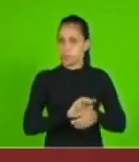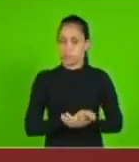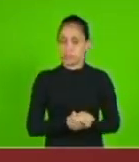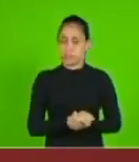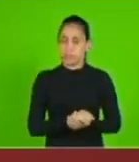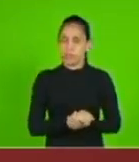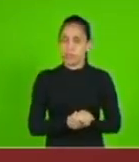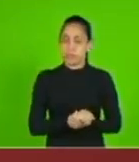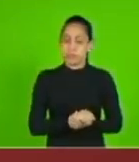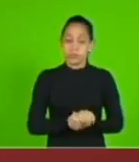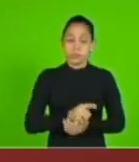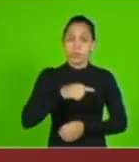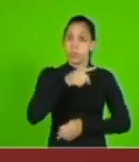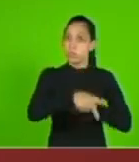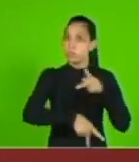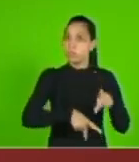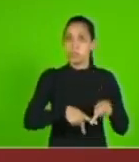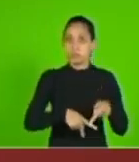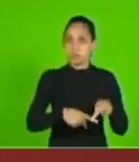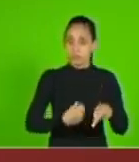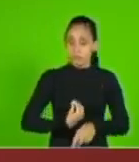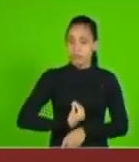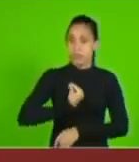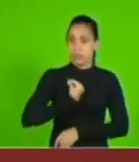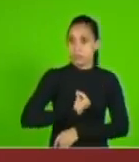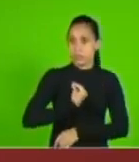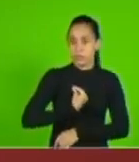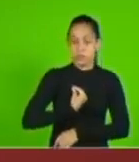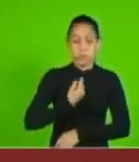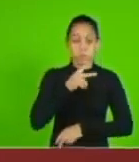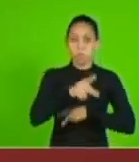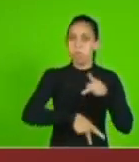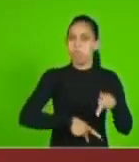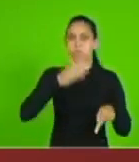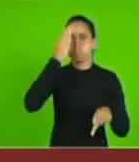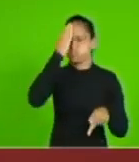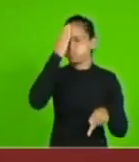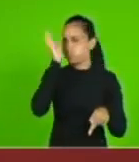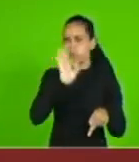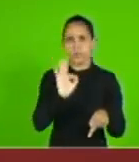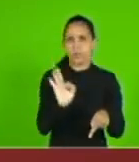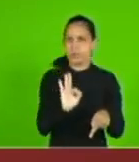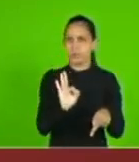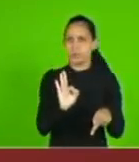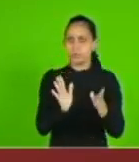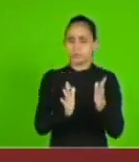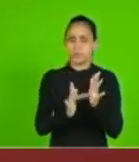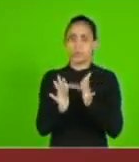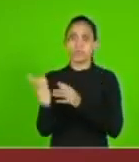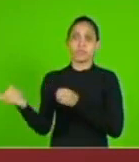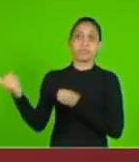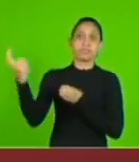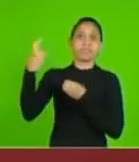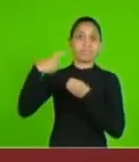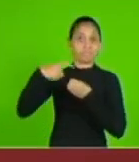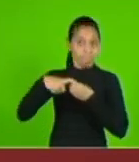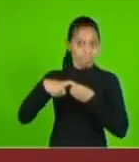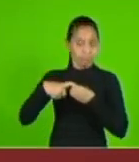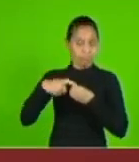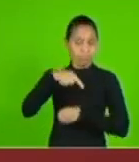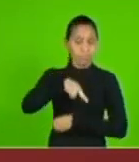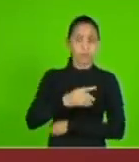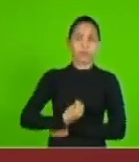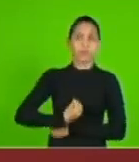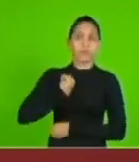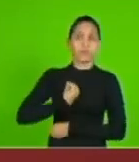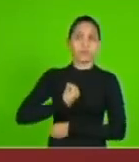of the first coming of the Lord Jesus. They do not understand what moment was this, the moment called time called soon.